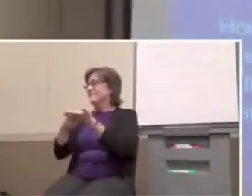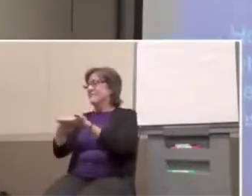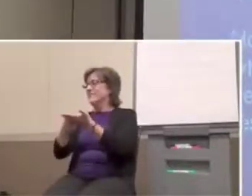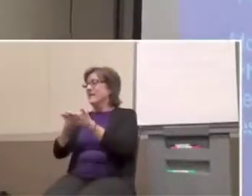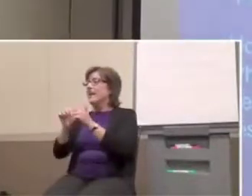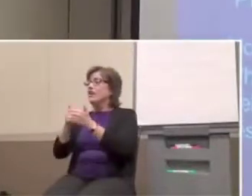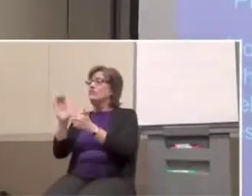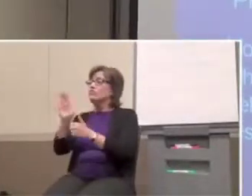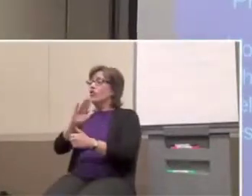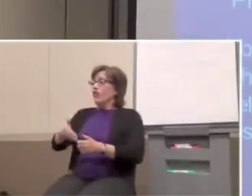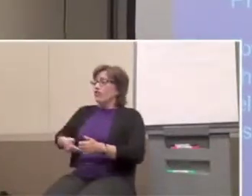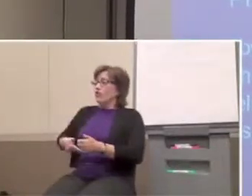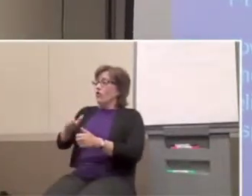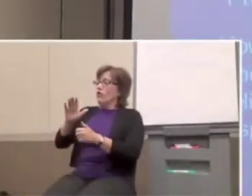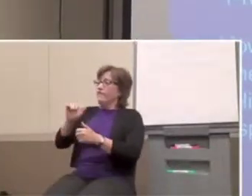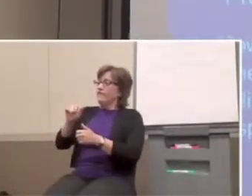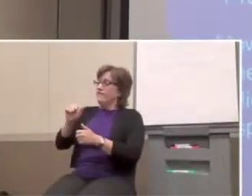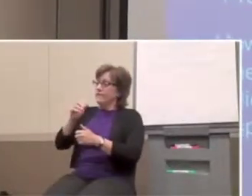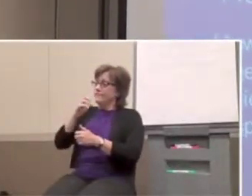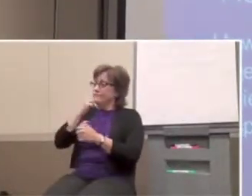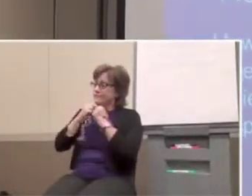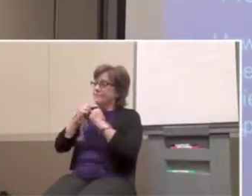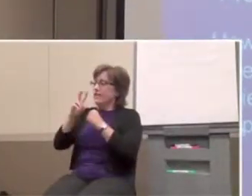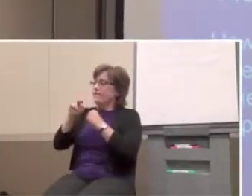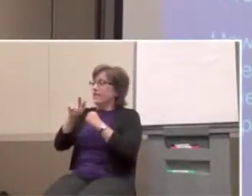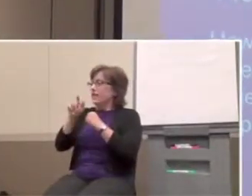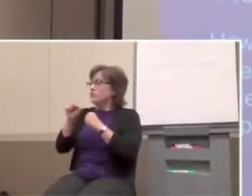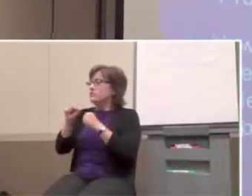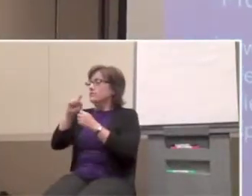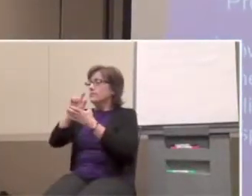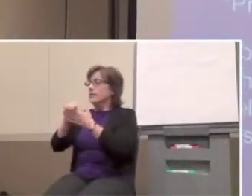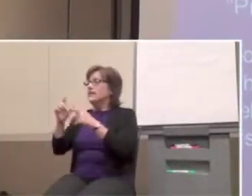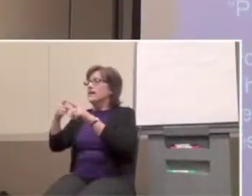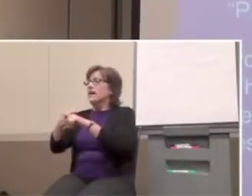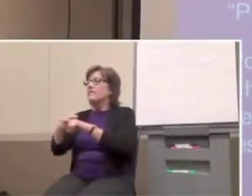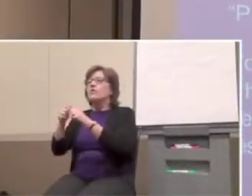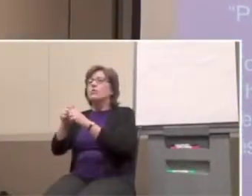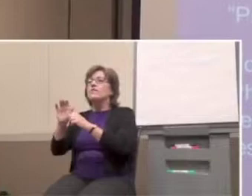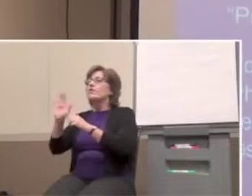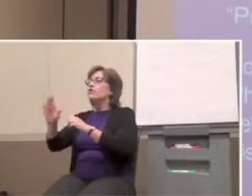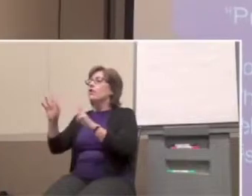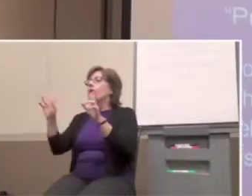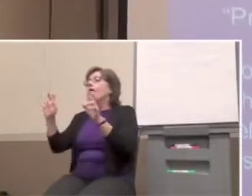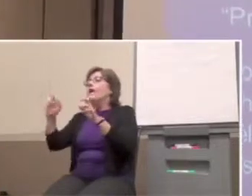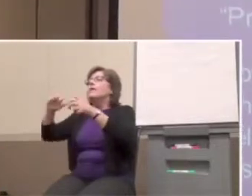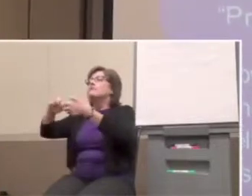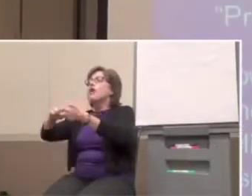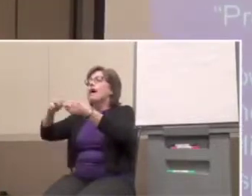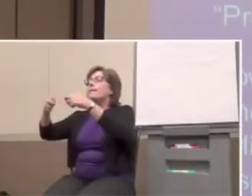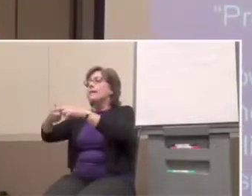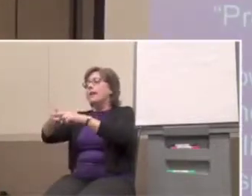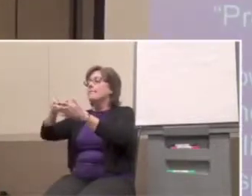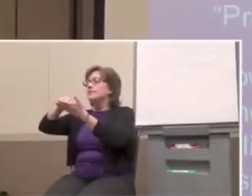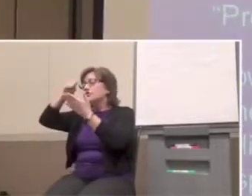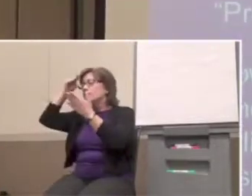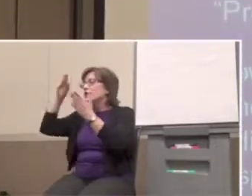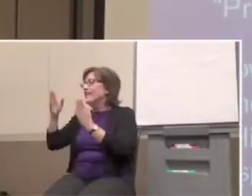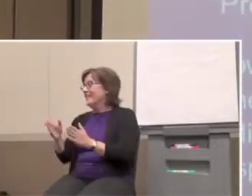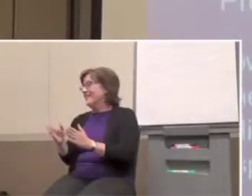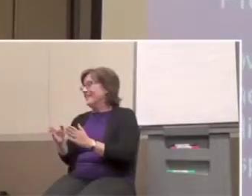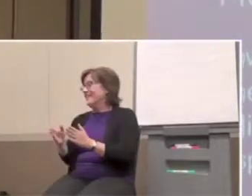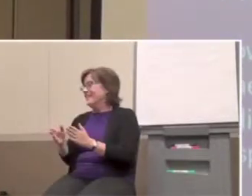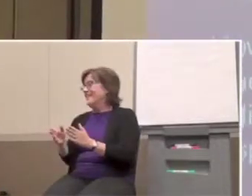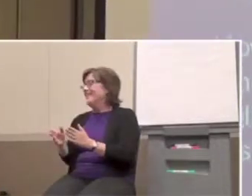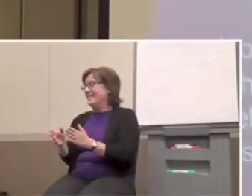beliefs impacted in conflicts with your problem student? That one that we talked about early on in the day, where I asked you